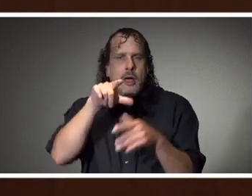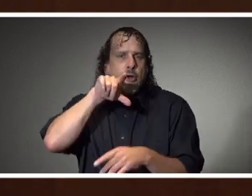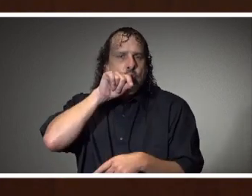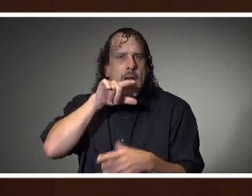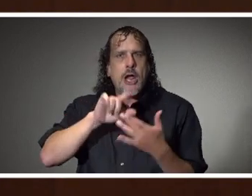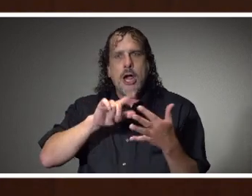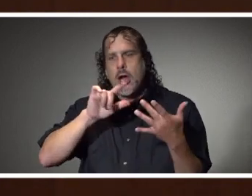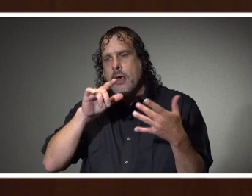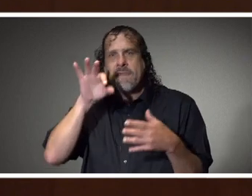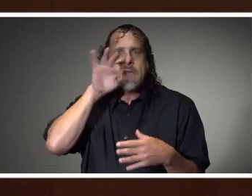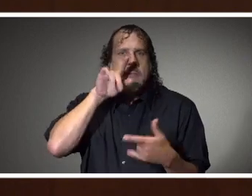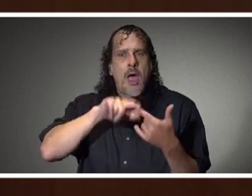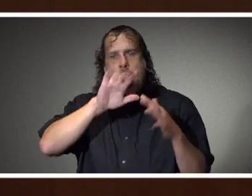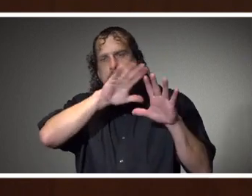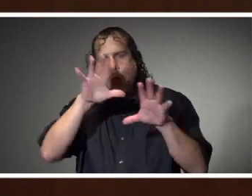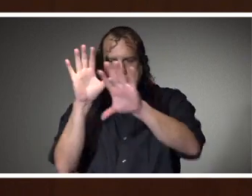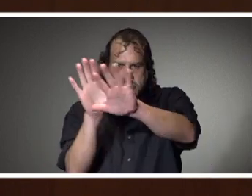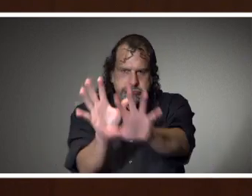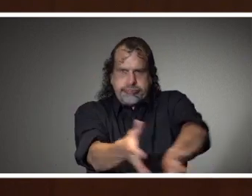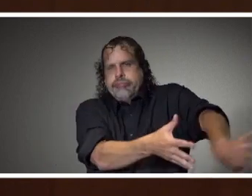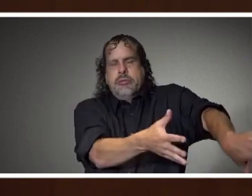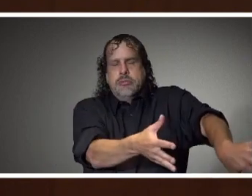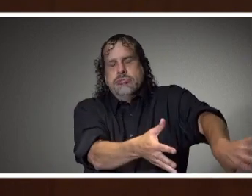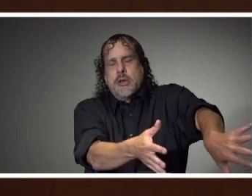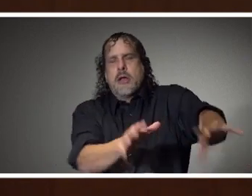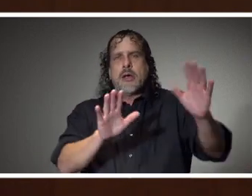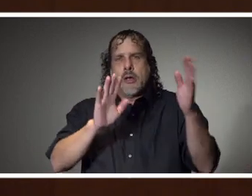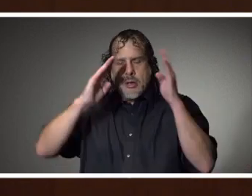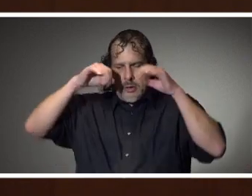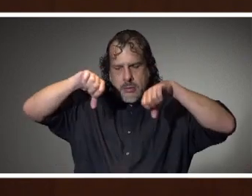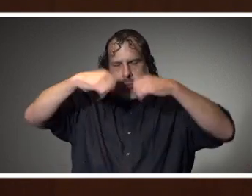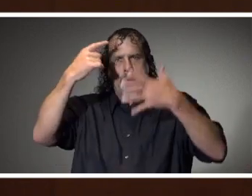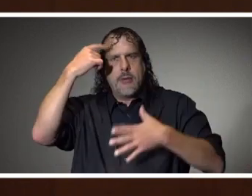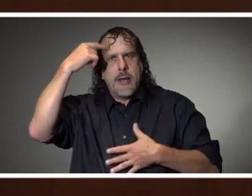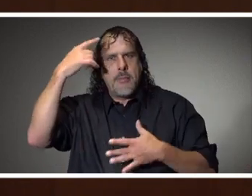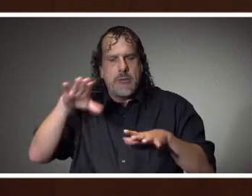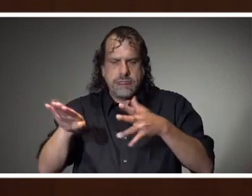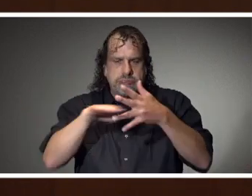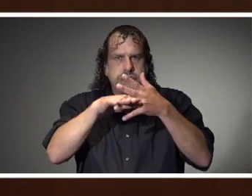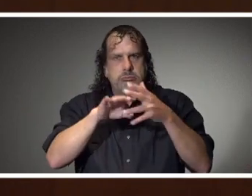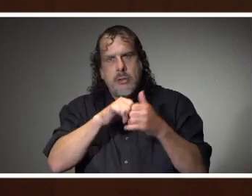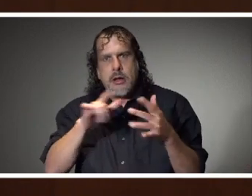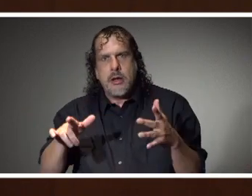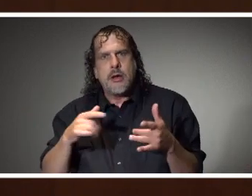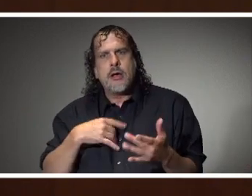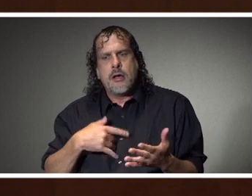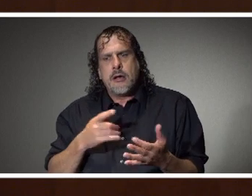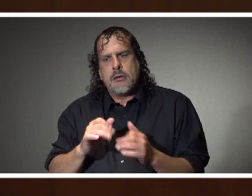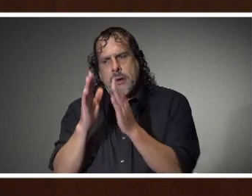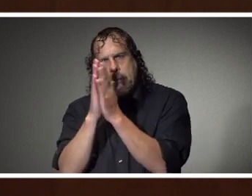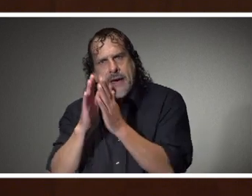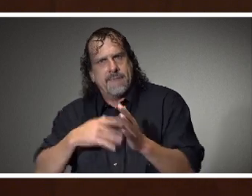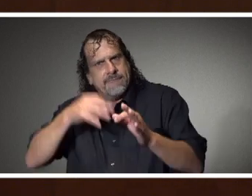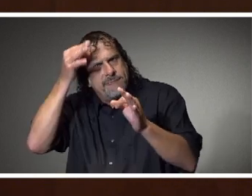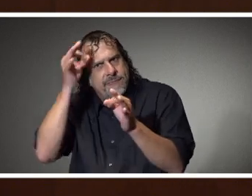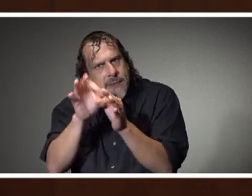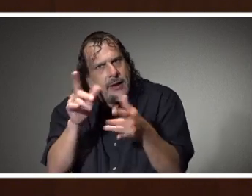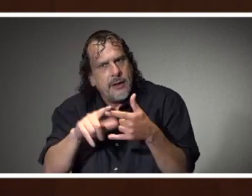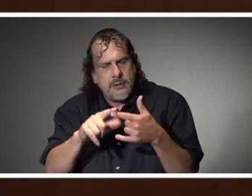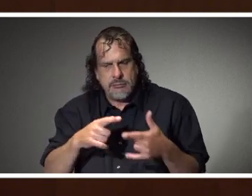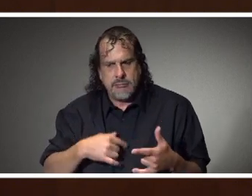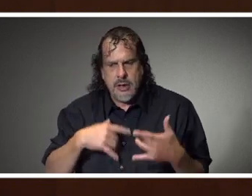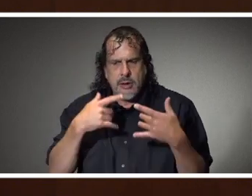the pandemic and give ourselves a break, taking care of our body and connecting with your faith, also trying to eat